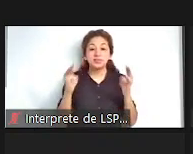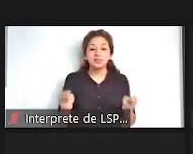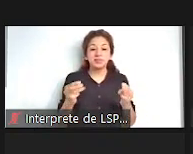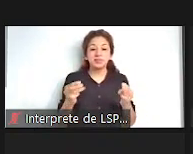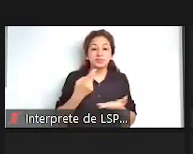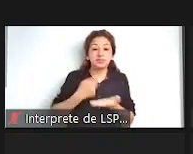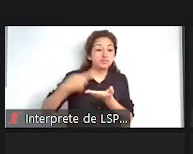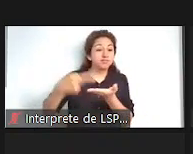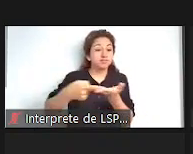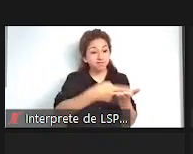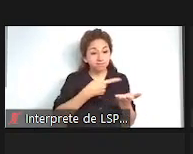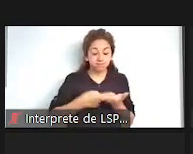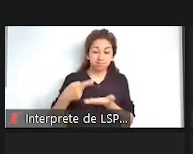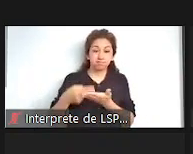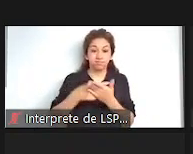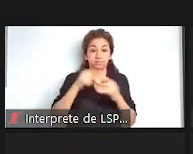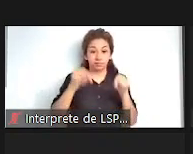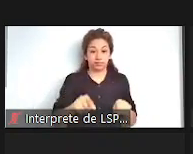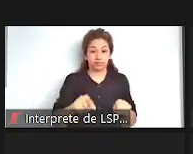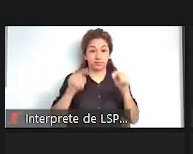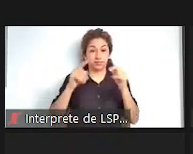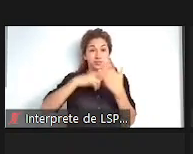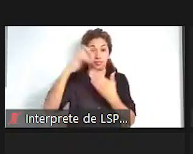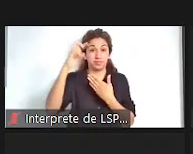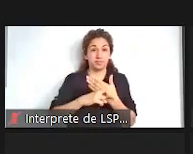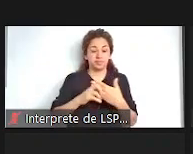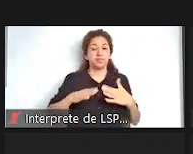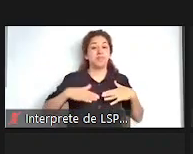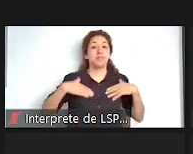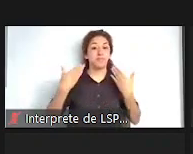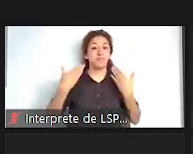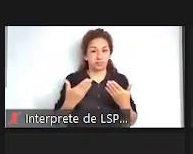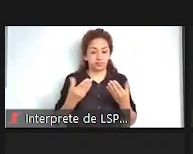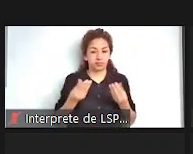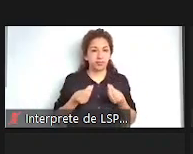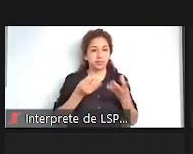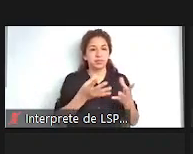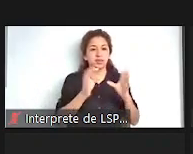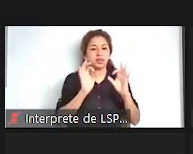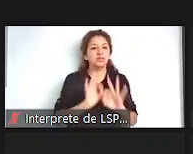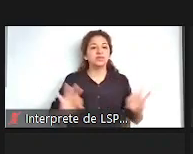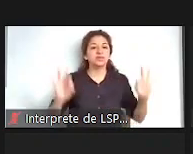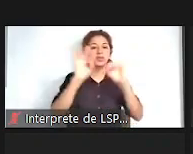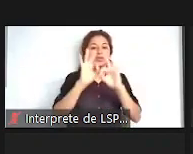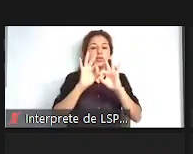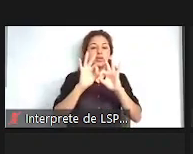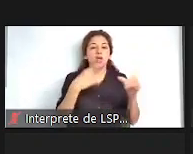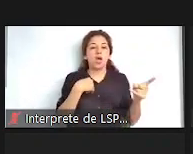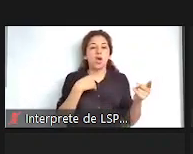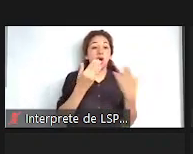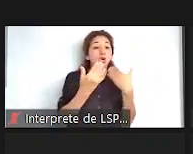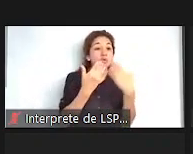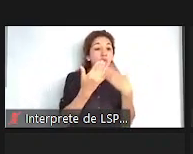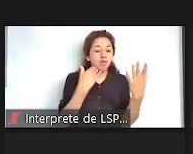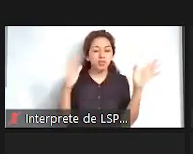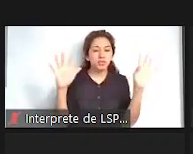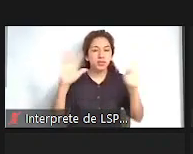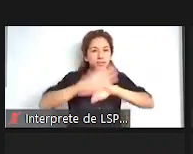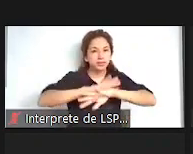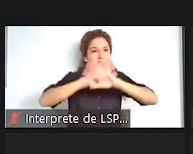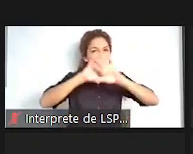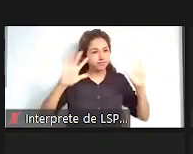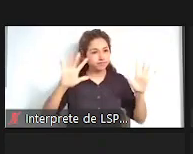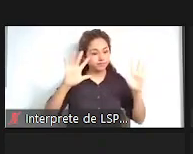coordination spaces are made to implement the plan would allow us to have a transparent and